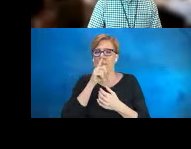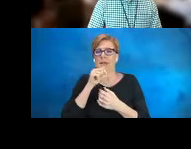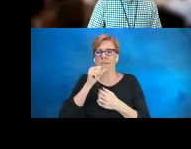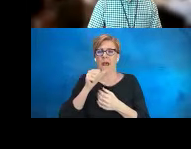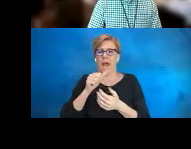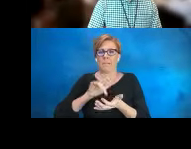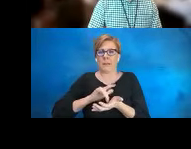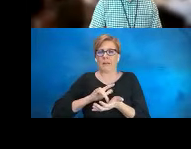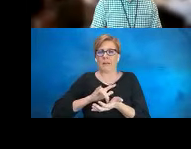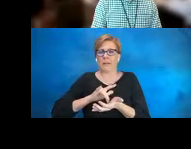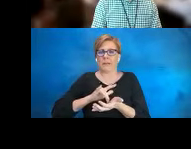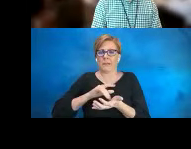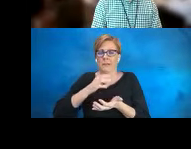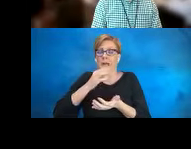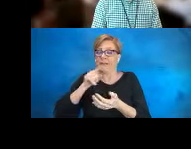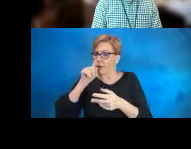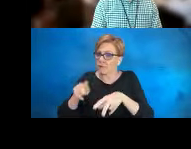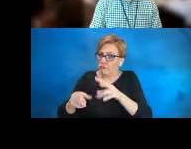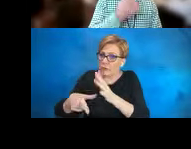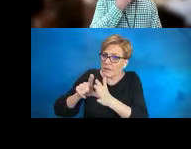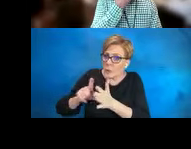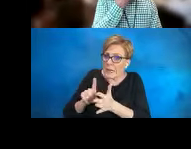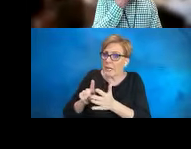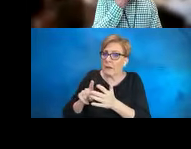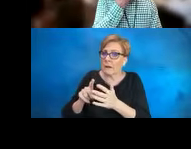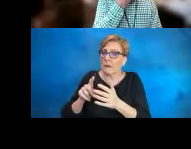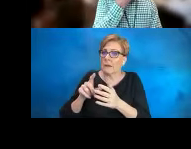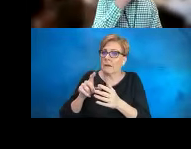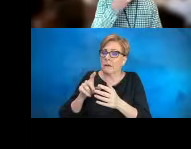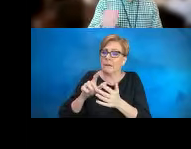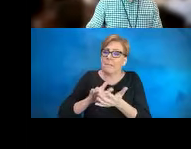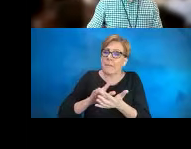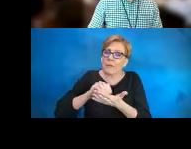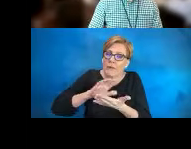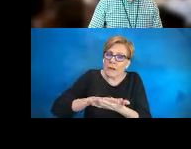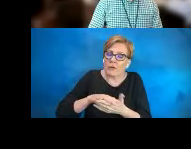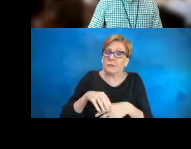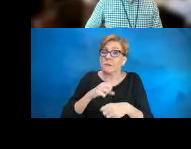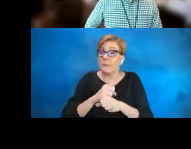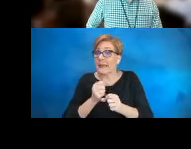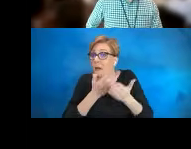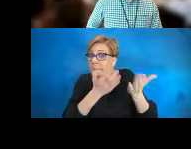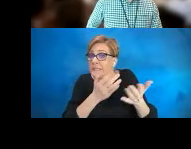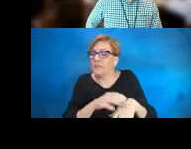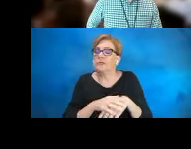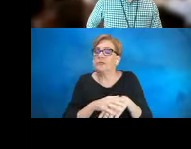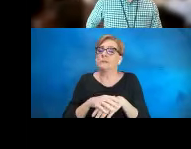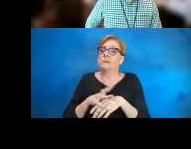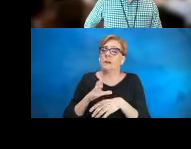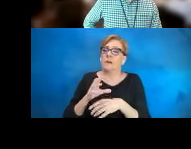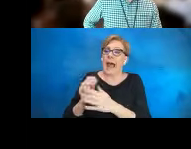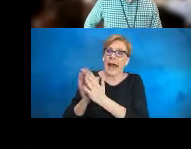reviewing medical records, making recommendations, obtaining medical records. DDS also has what they call public